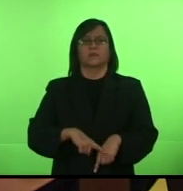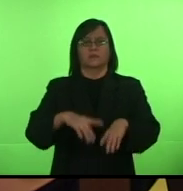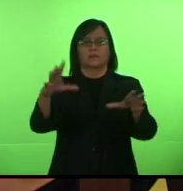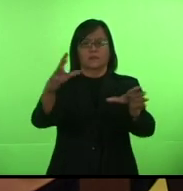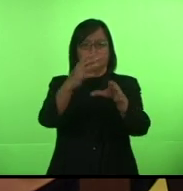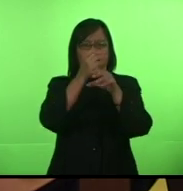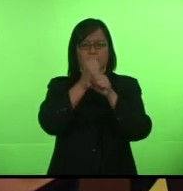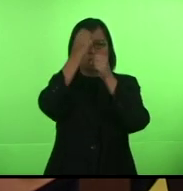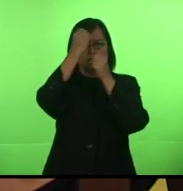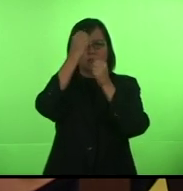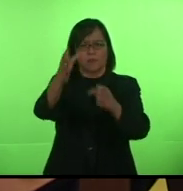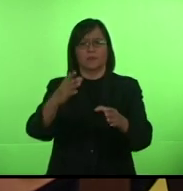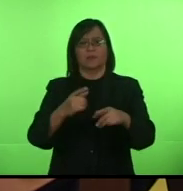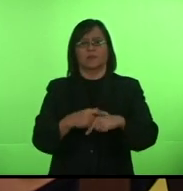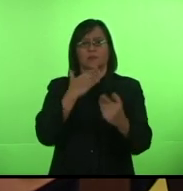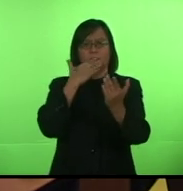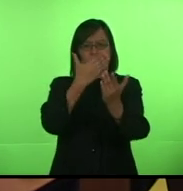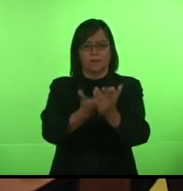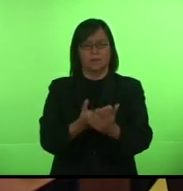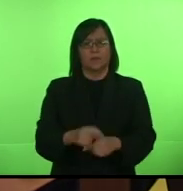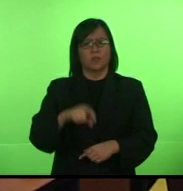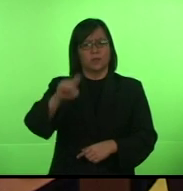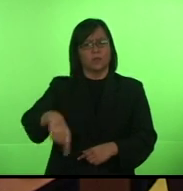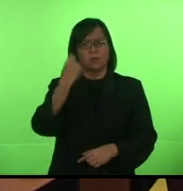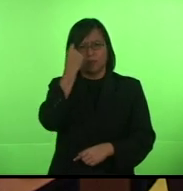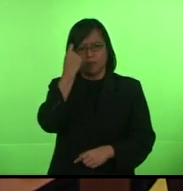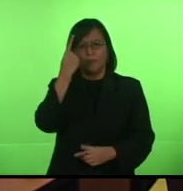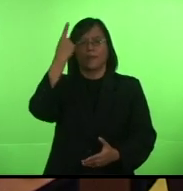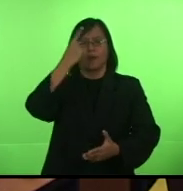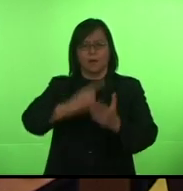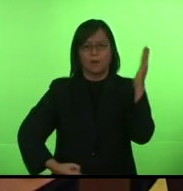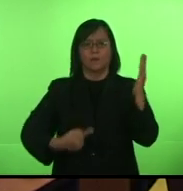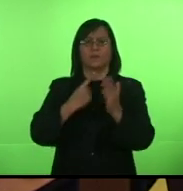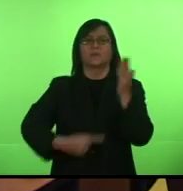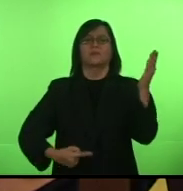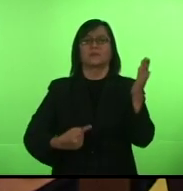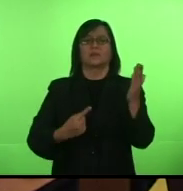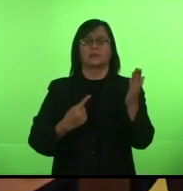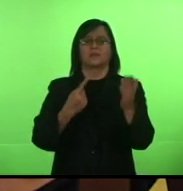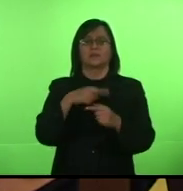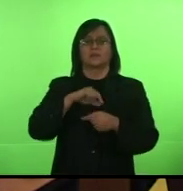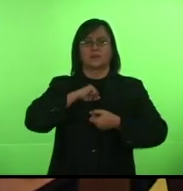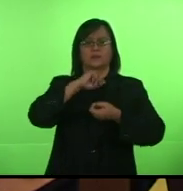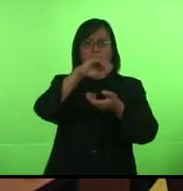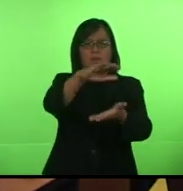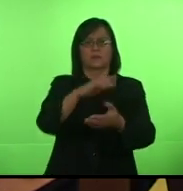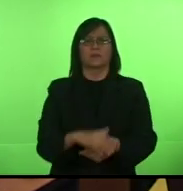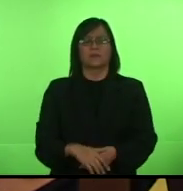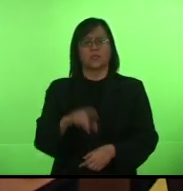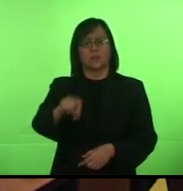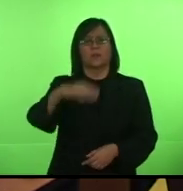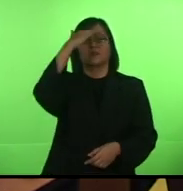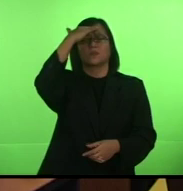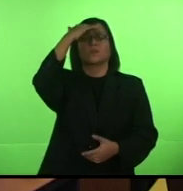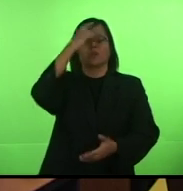get messages conveyed effectively, all right, you must understand what your message is.